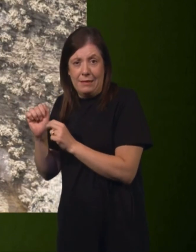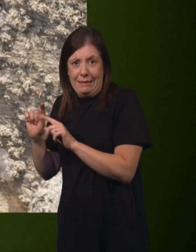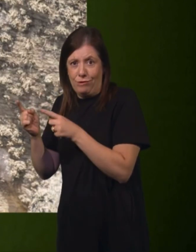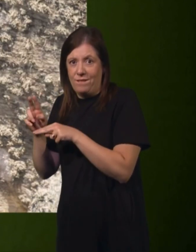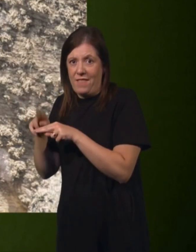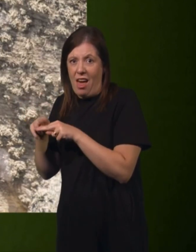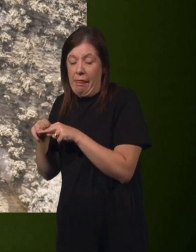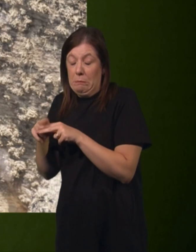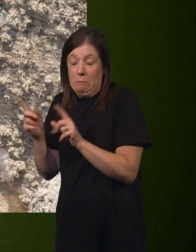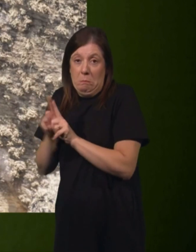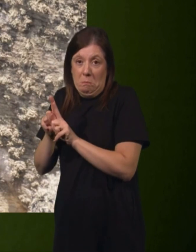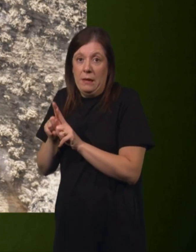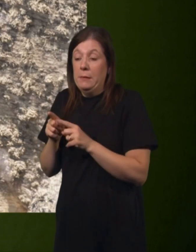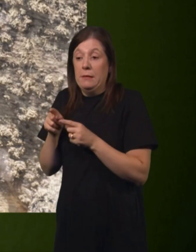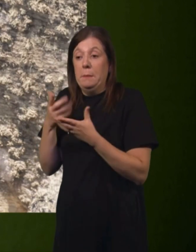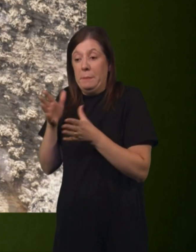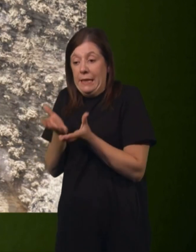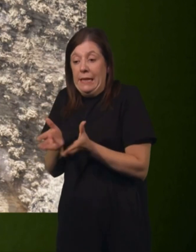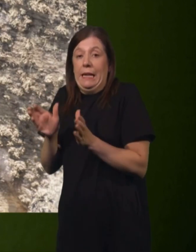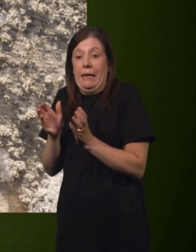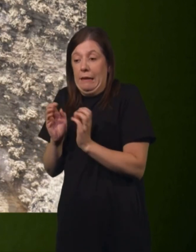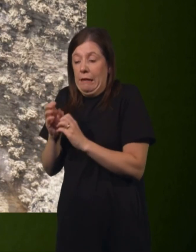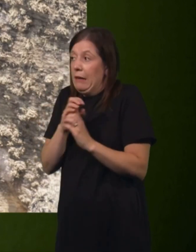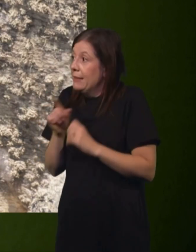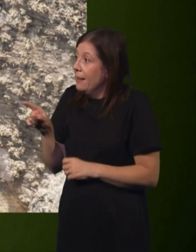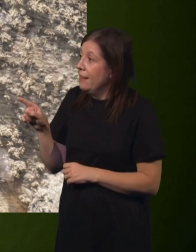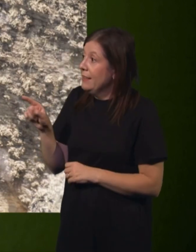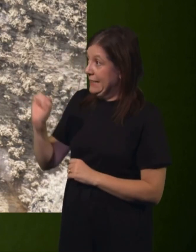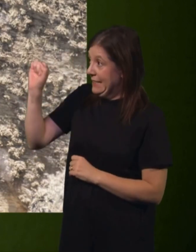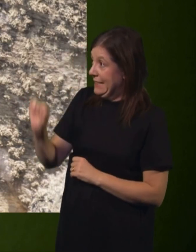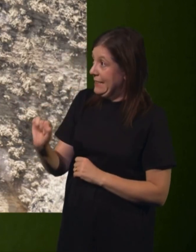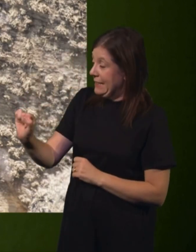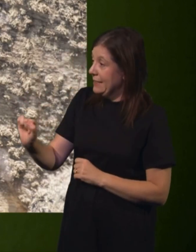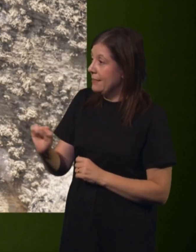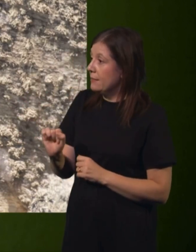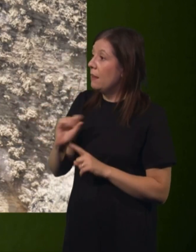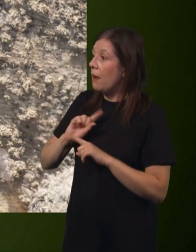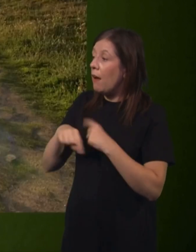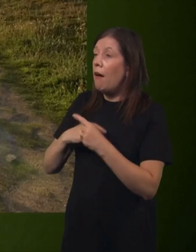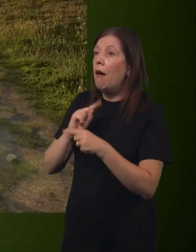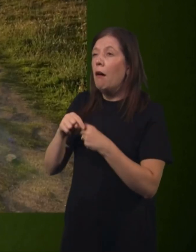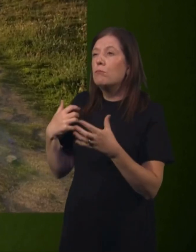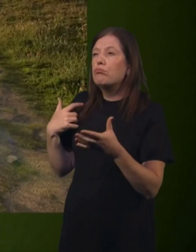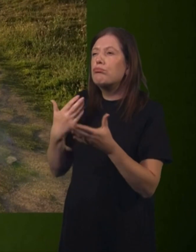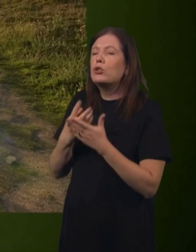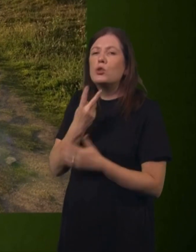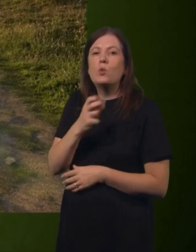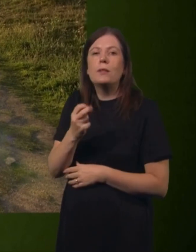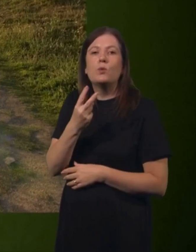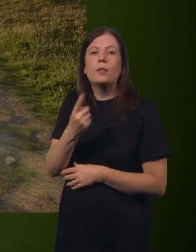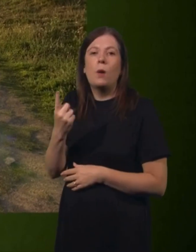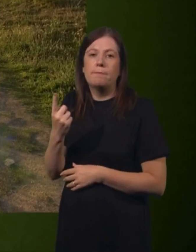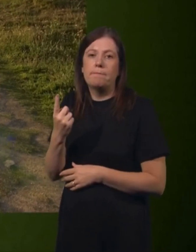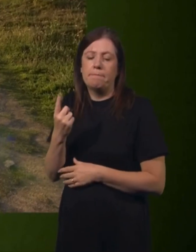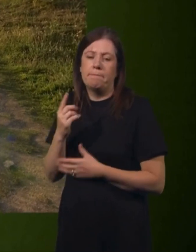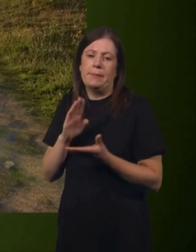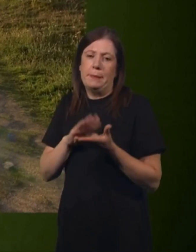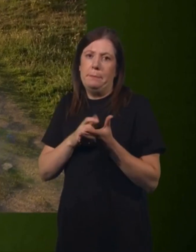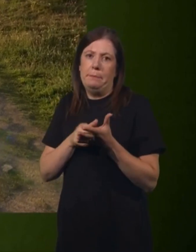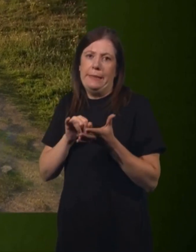They raised choughs, fledglings, you can see there, year on year until 2021 when Mrs